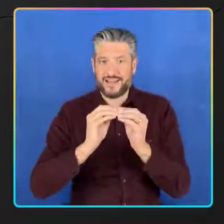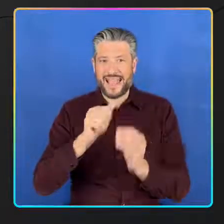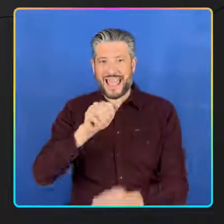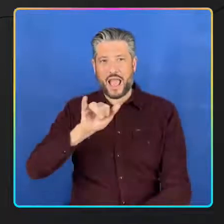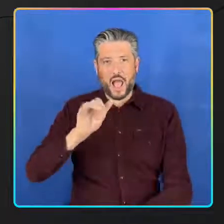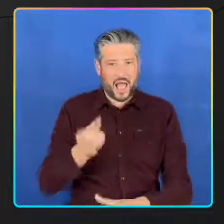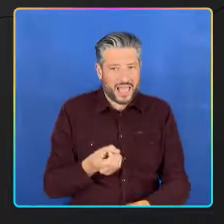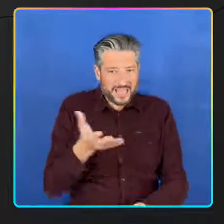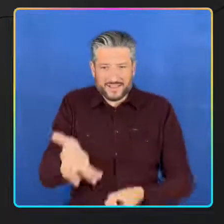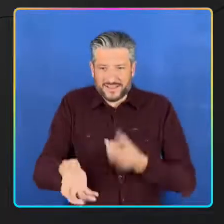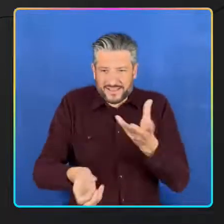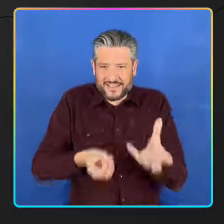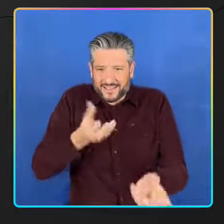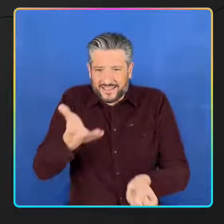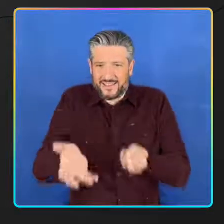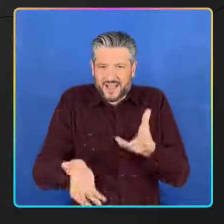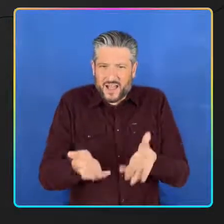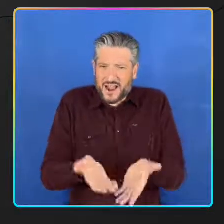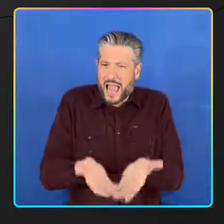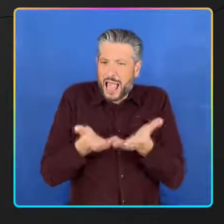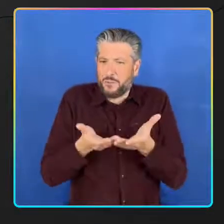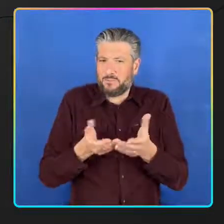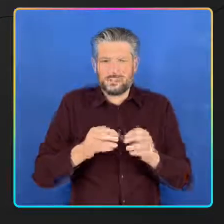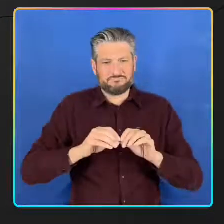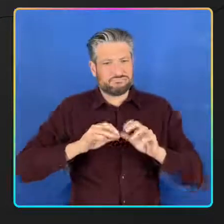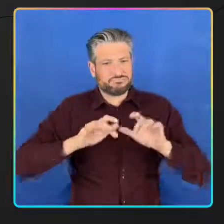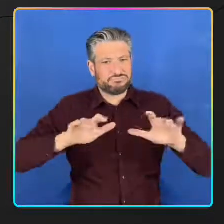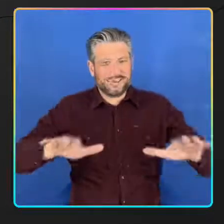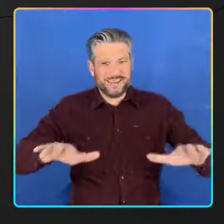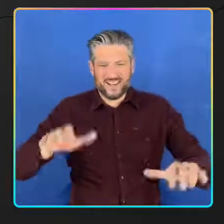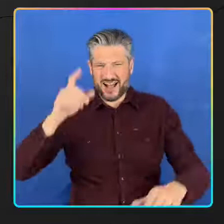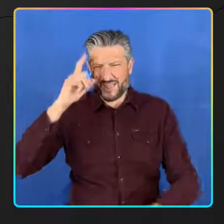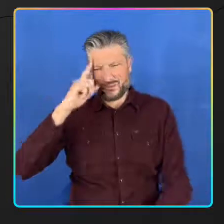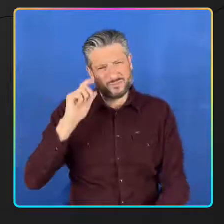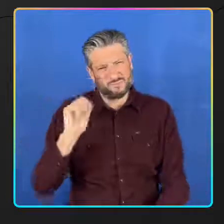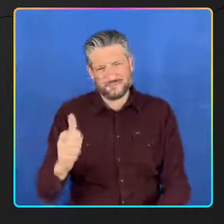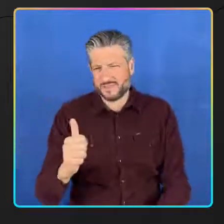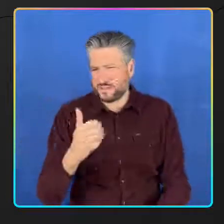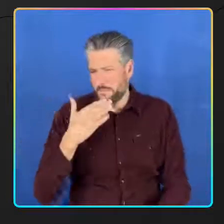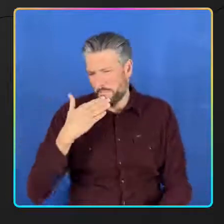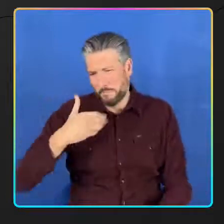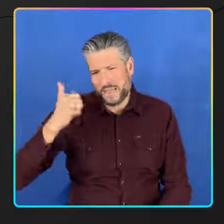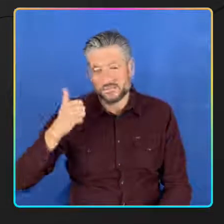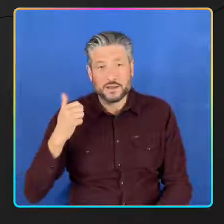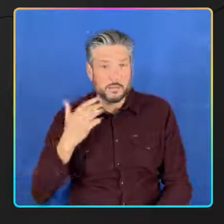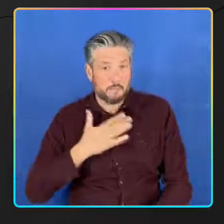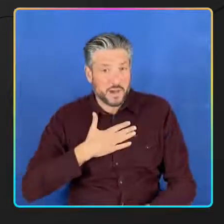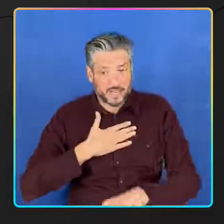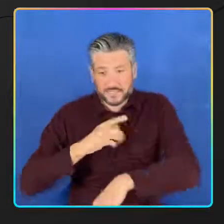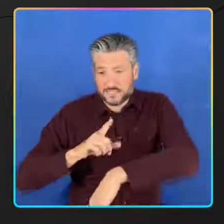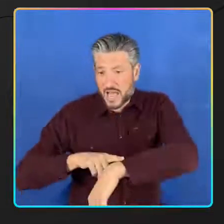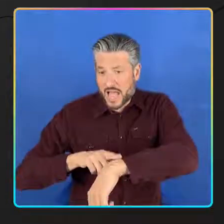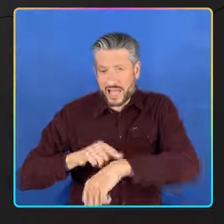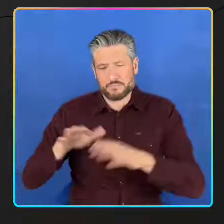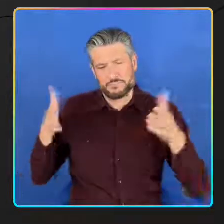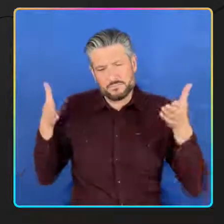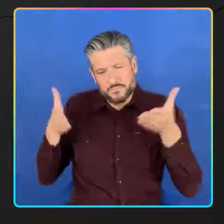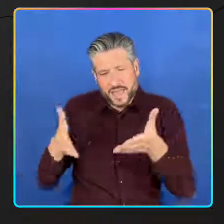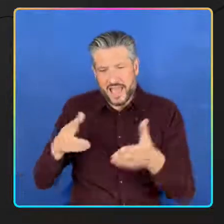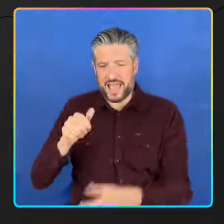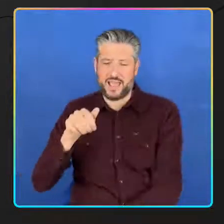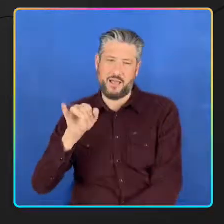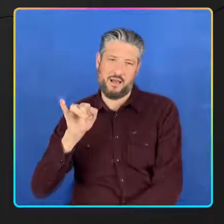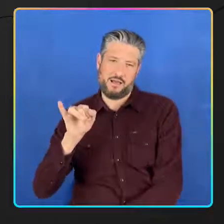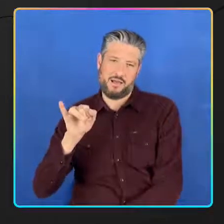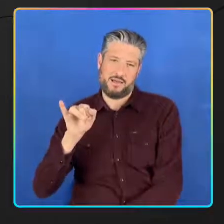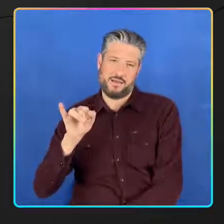like it scaled better. Like it was just like a much better use of my time, because it was just such a big bang for the buck to like solve these problems for